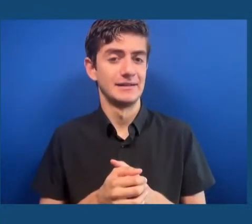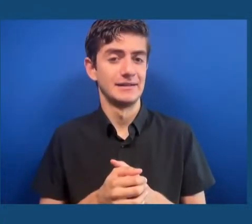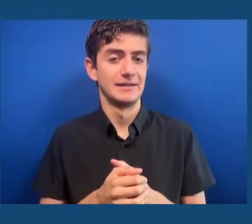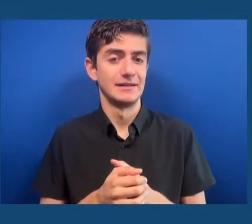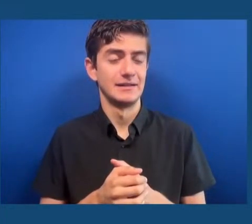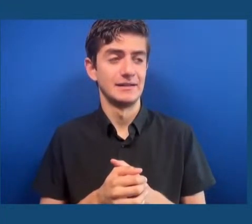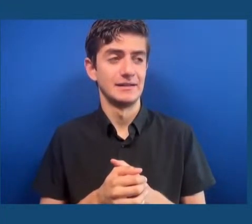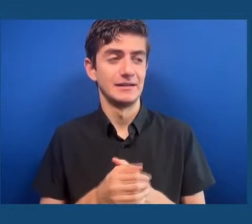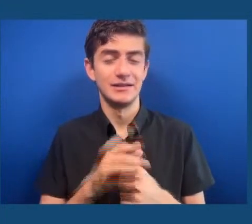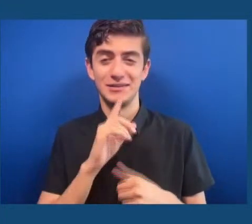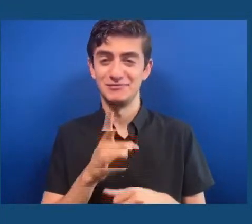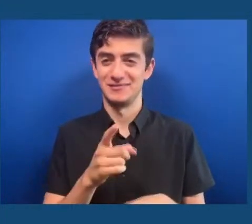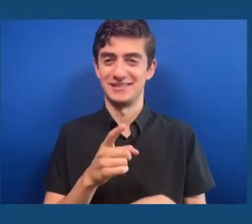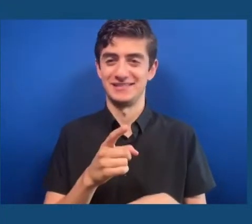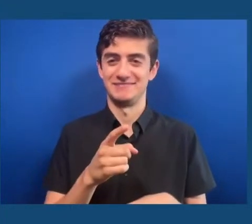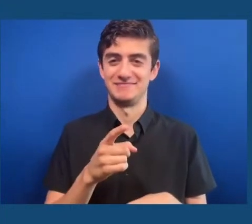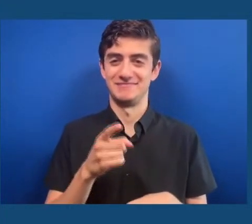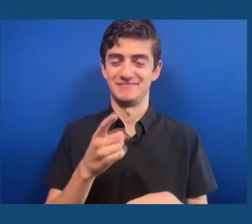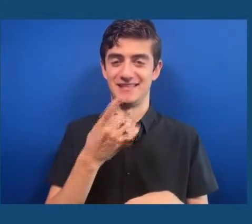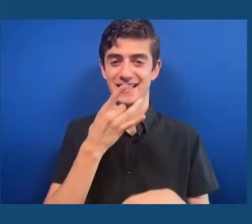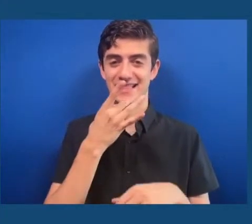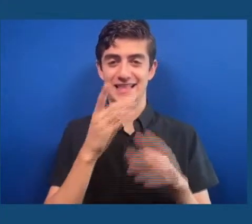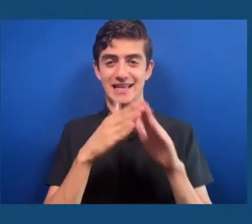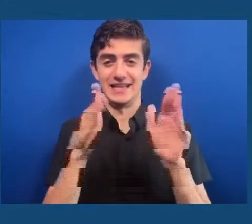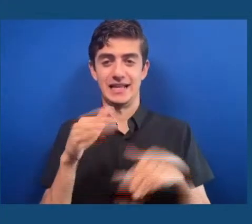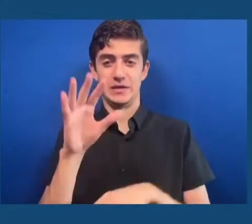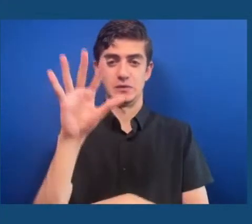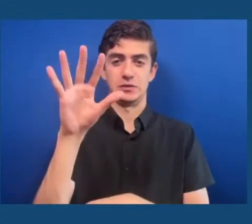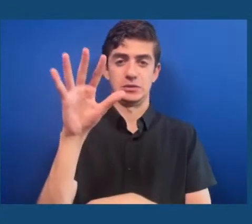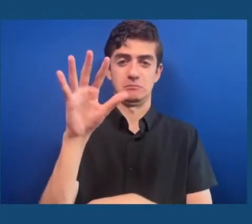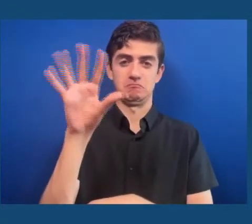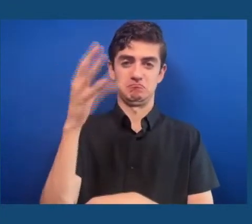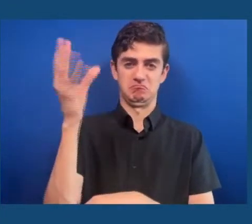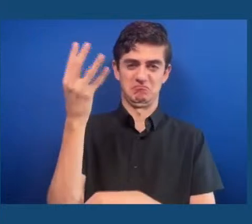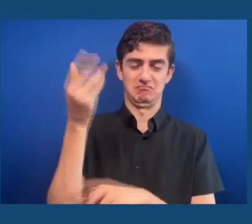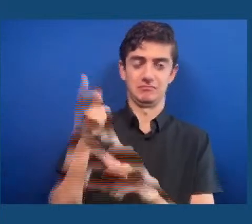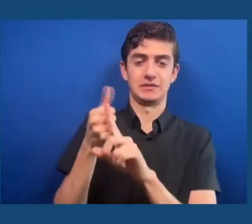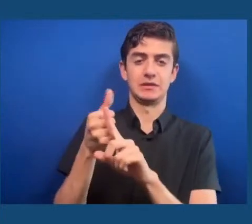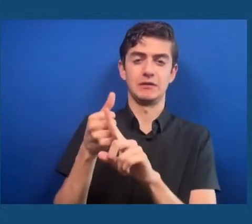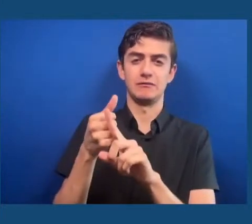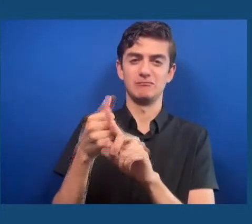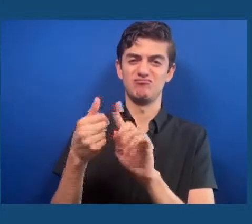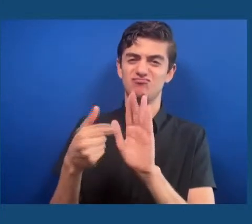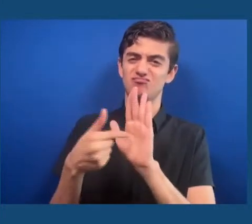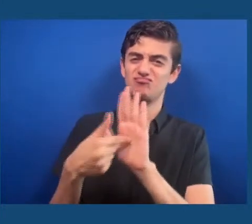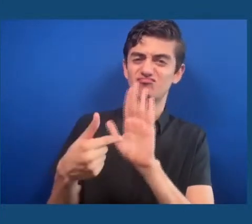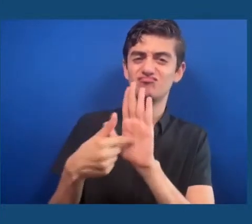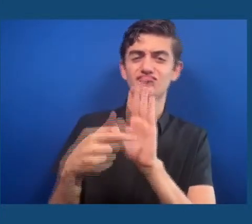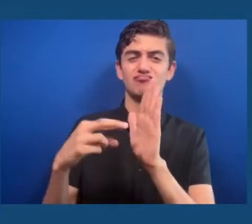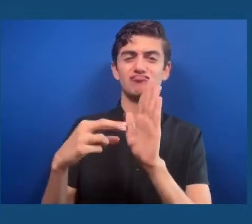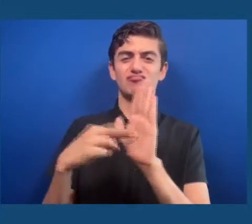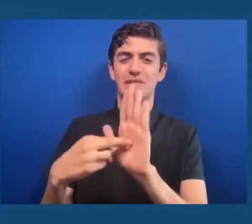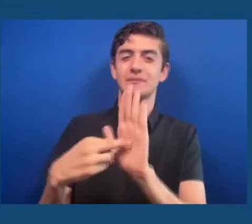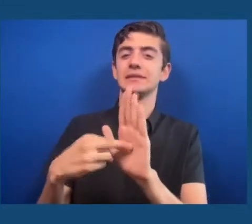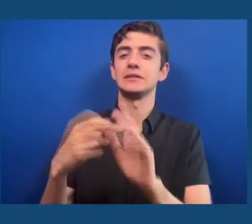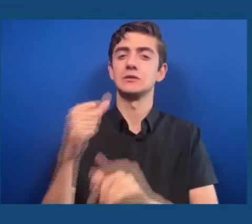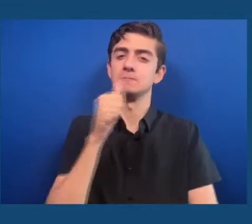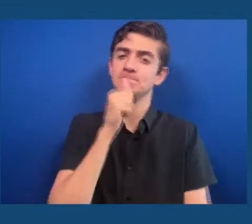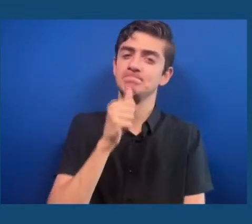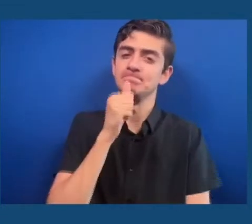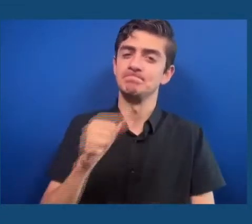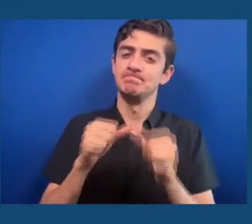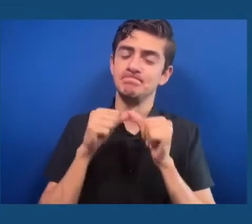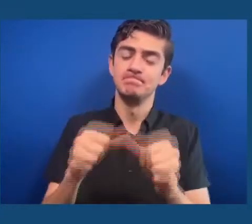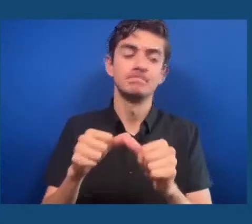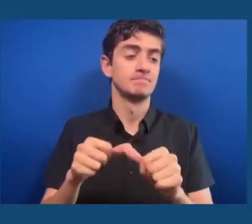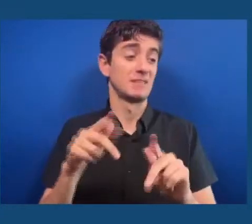itself a symbol of resiliency. The people of this area who so cherish what we have here, who keep